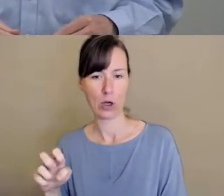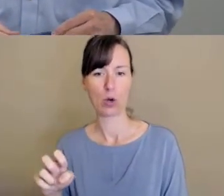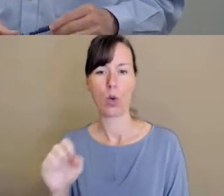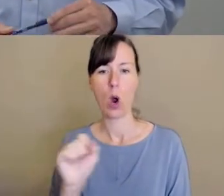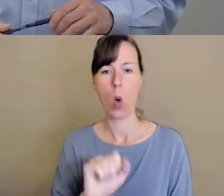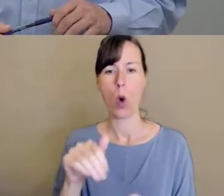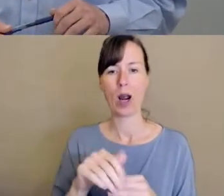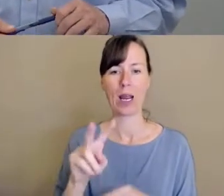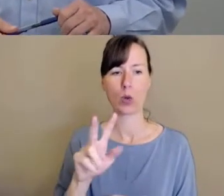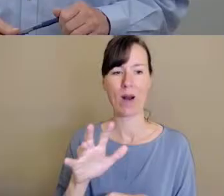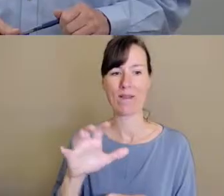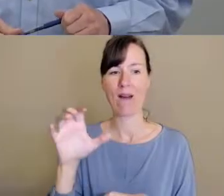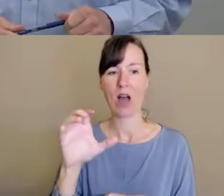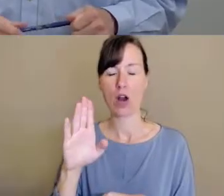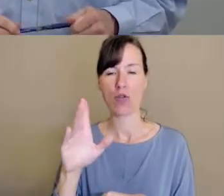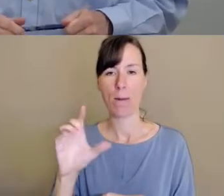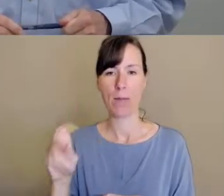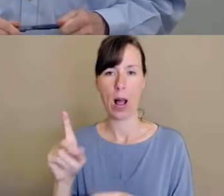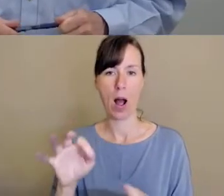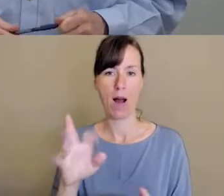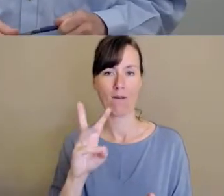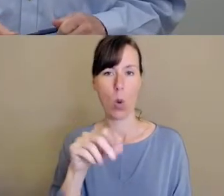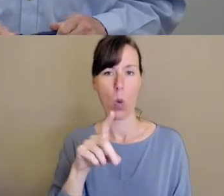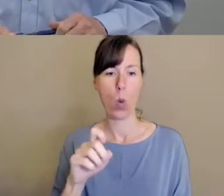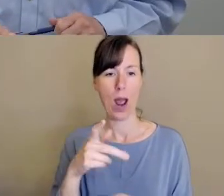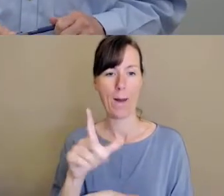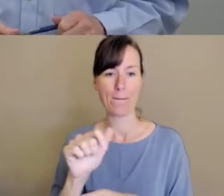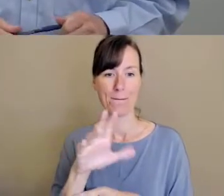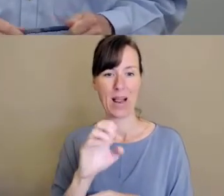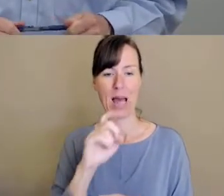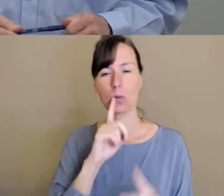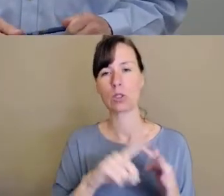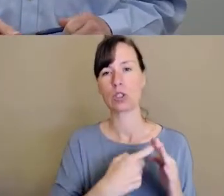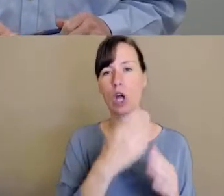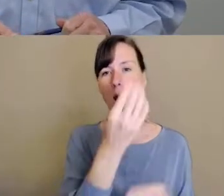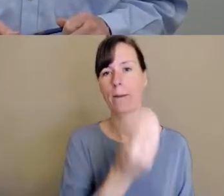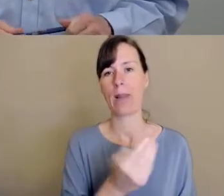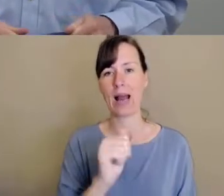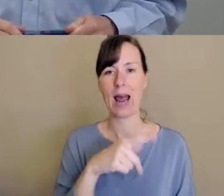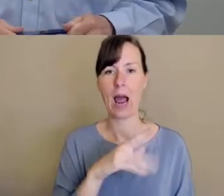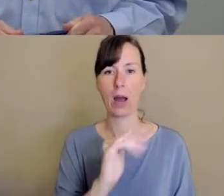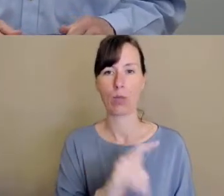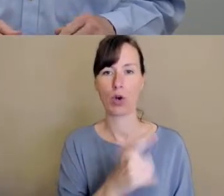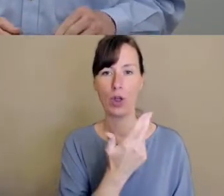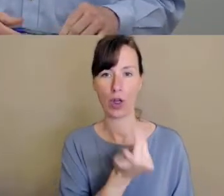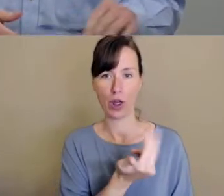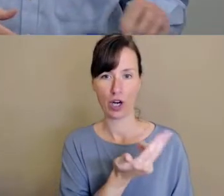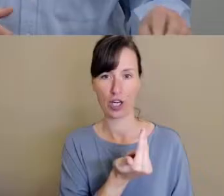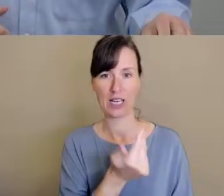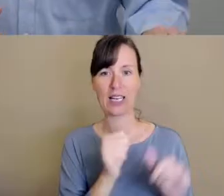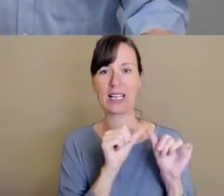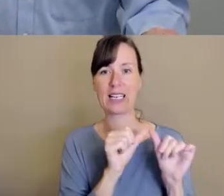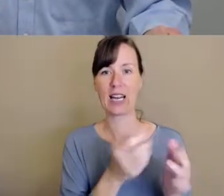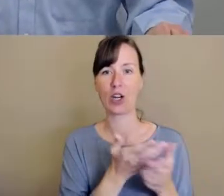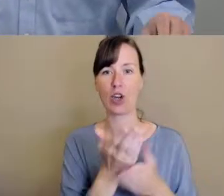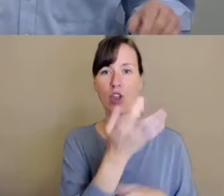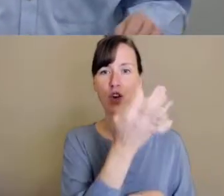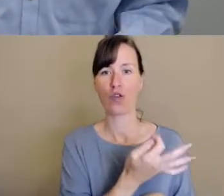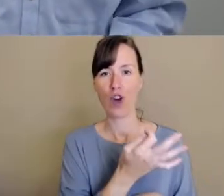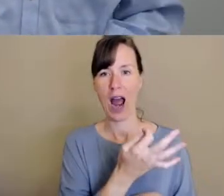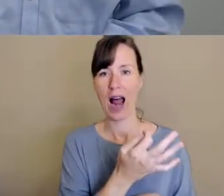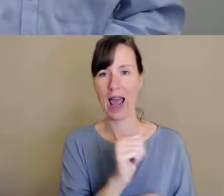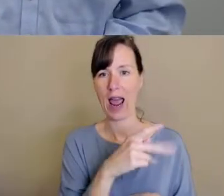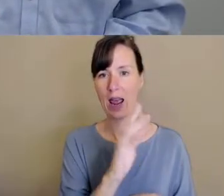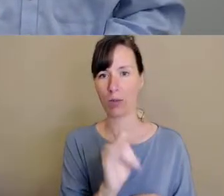is scheduled to begin on Monday, April 13th, and continue through Friday, April 17th.